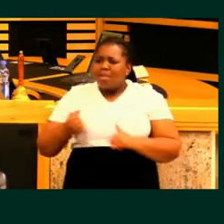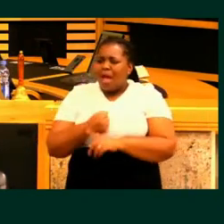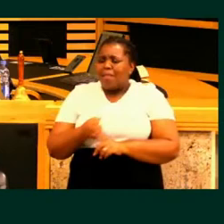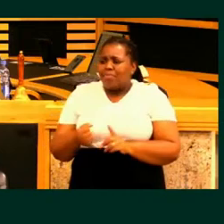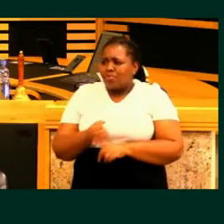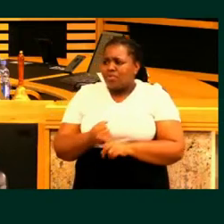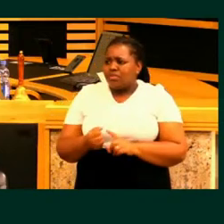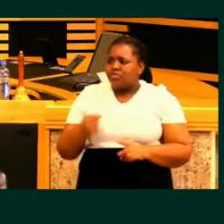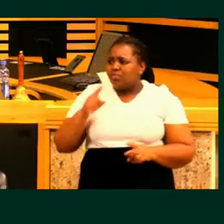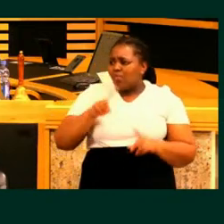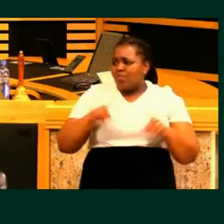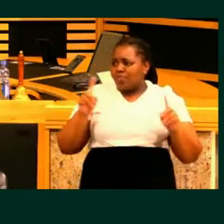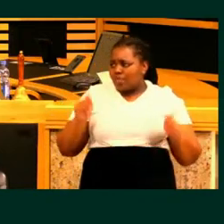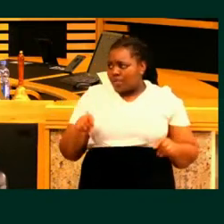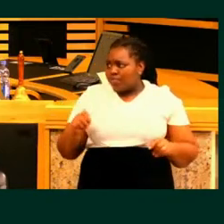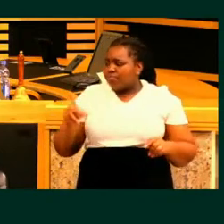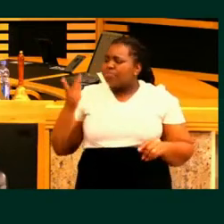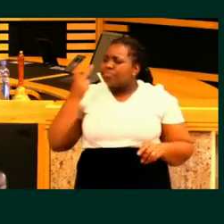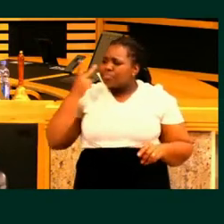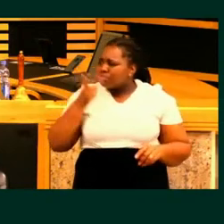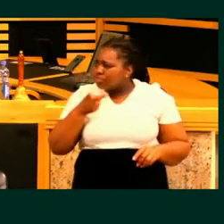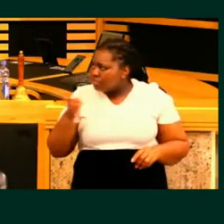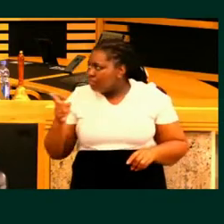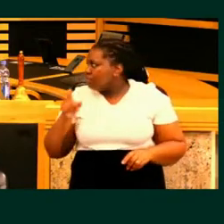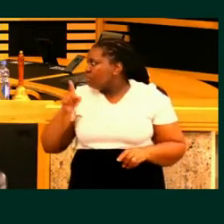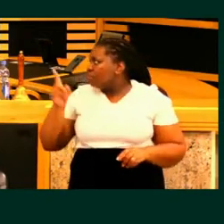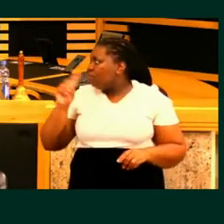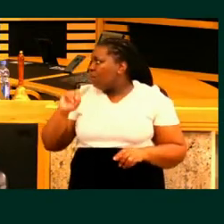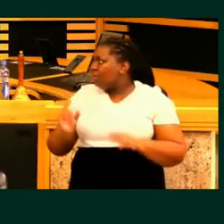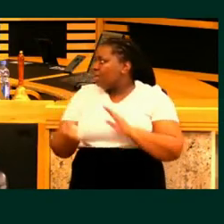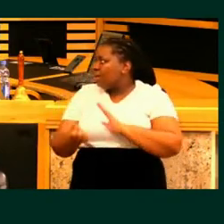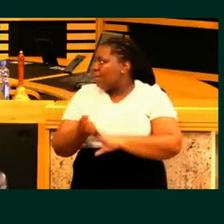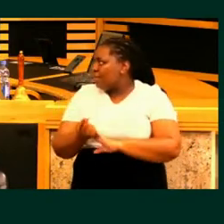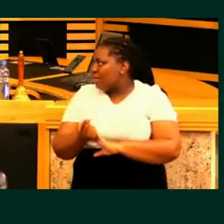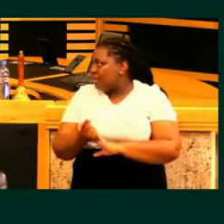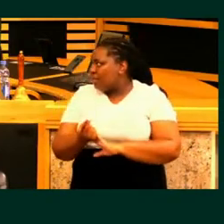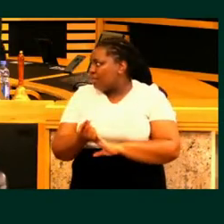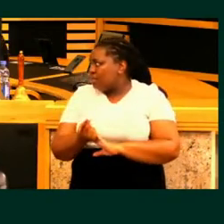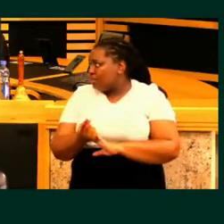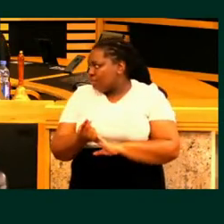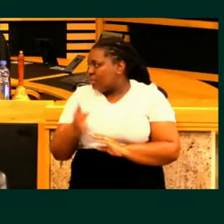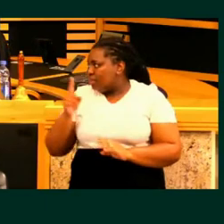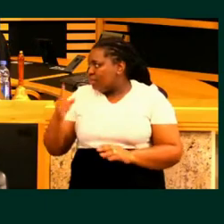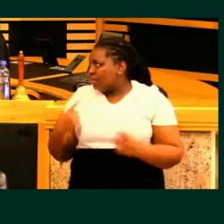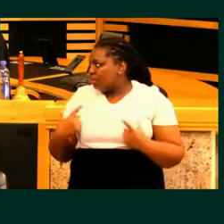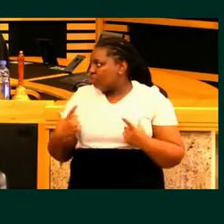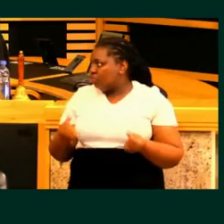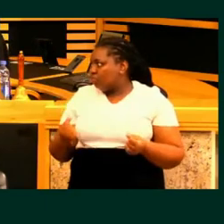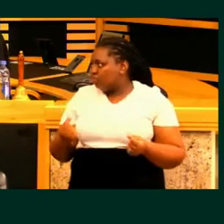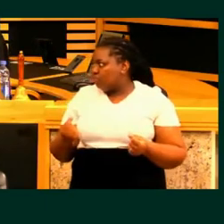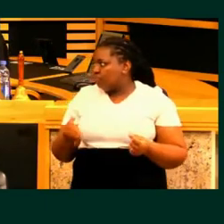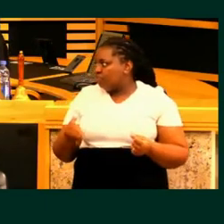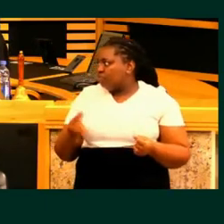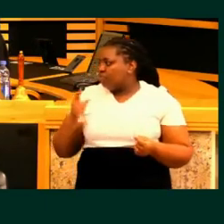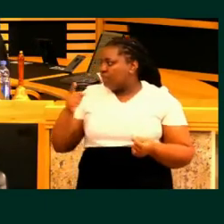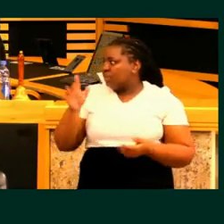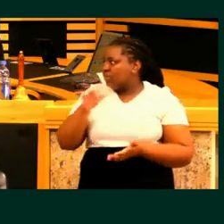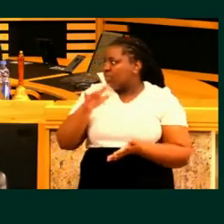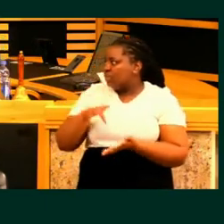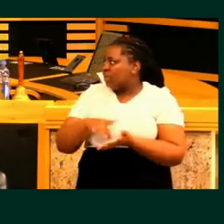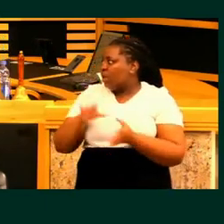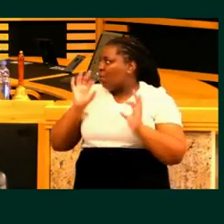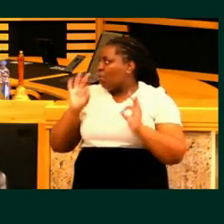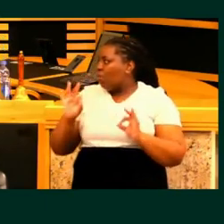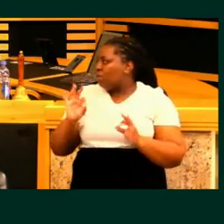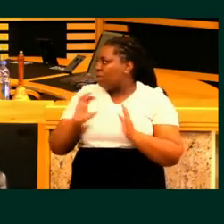Athlon in Cape Town to see what her Department can learn and possibly Implement in our Province the center is an good example of